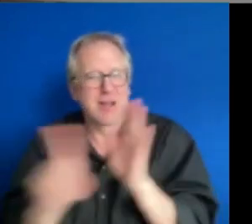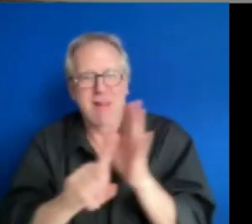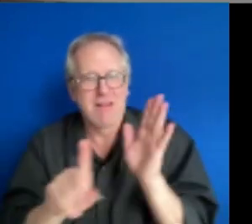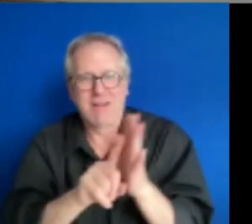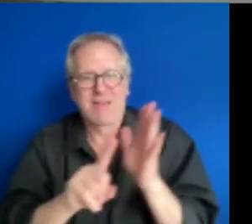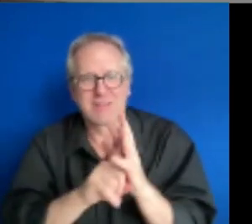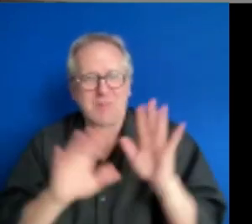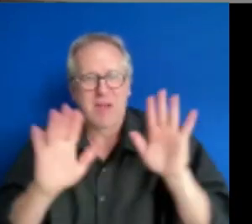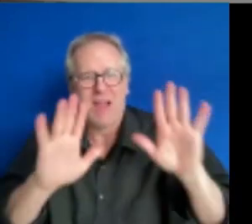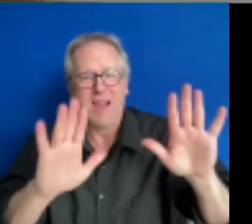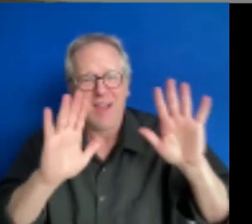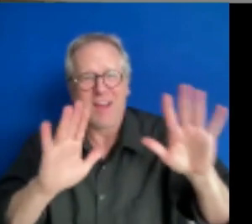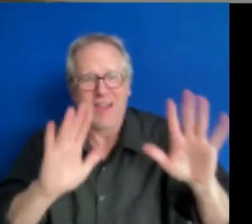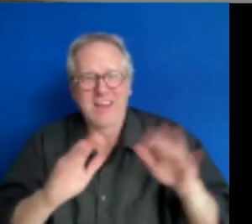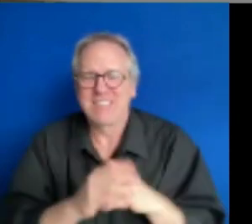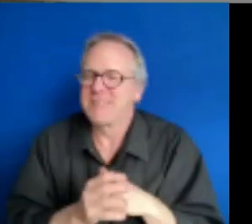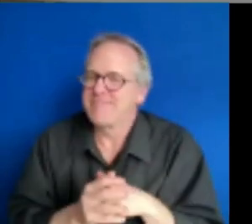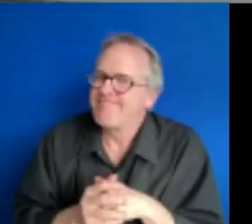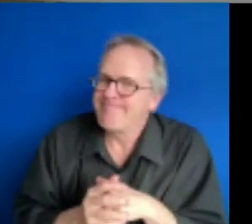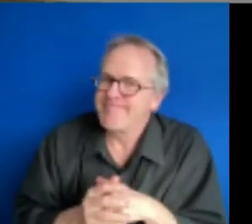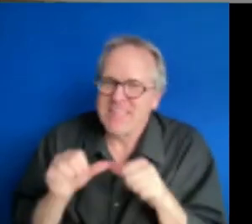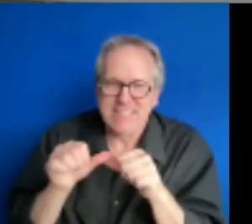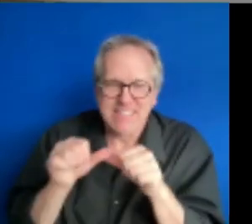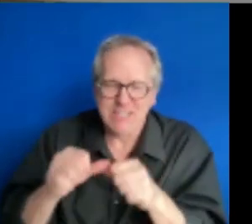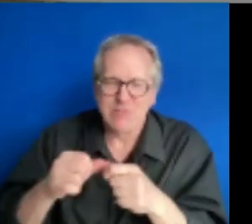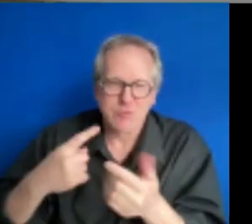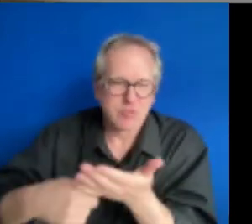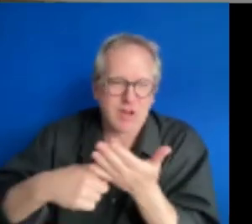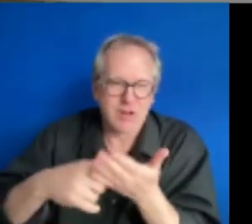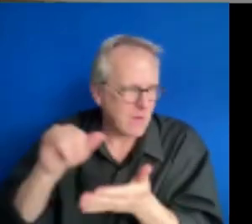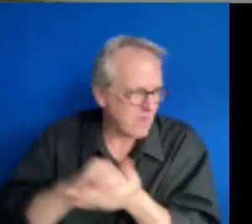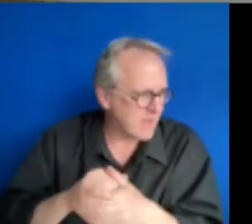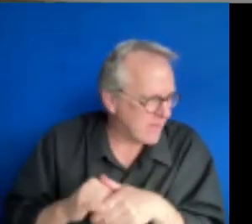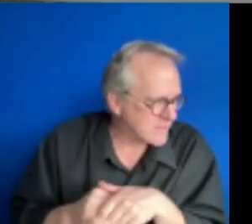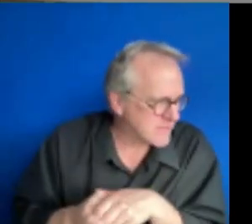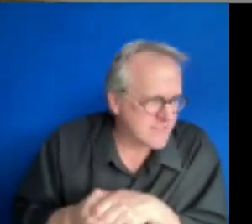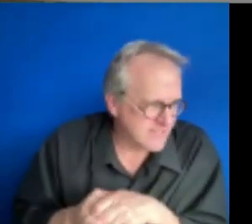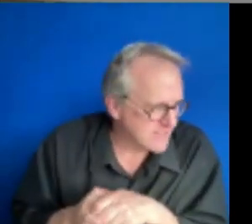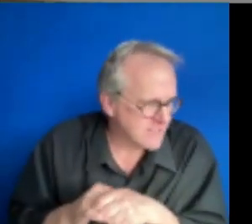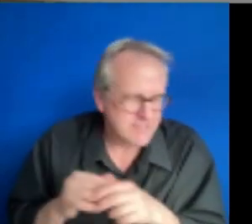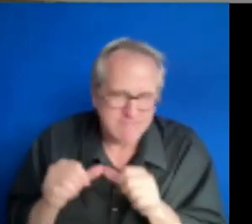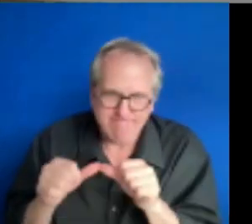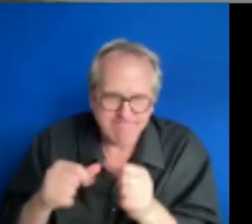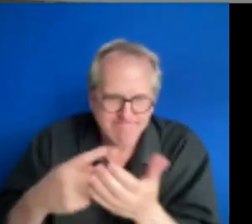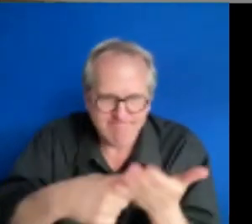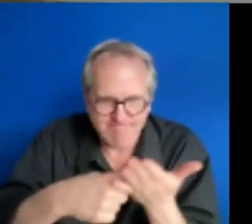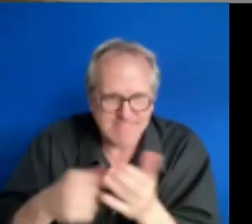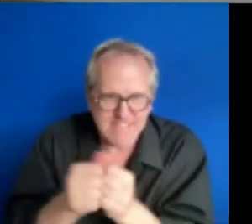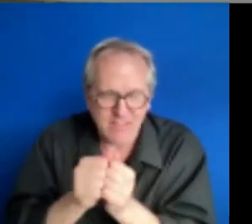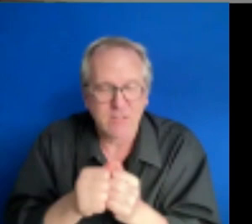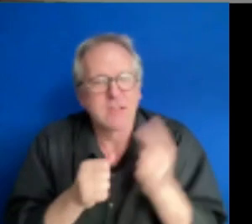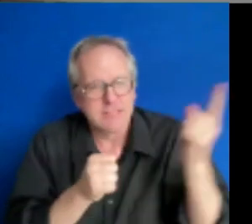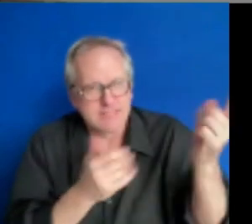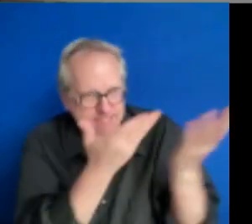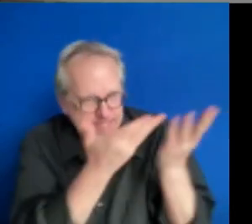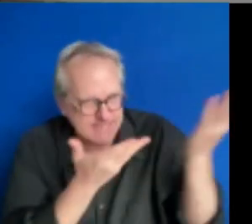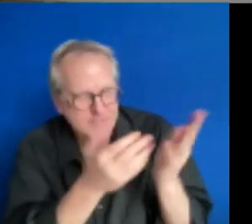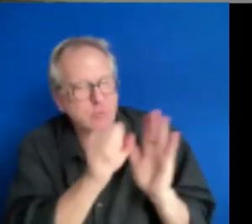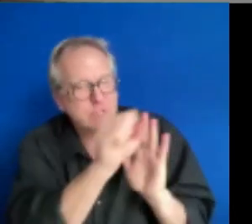Again, I think it is continuously talking. I think it is engaging with our state and